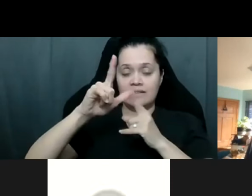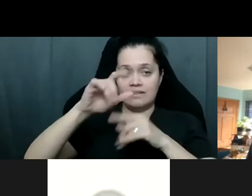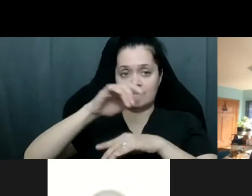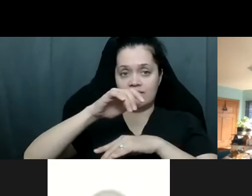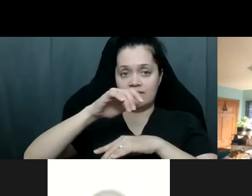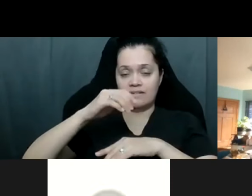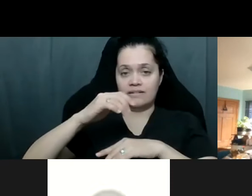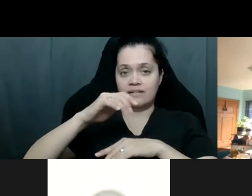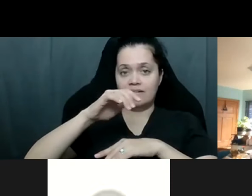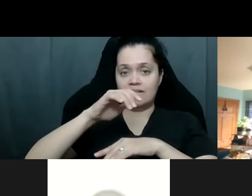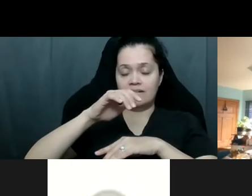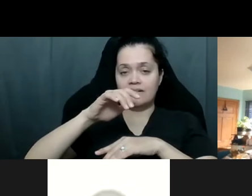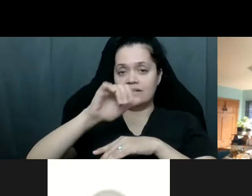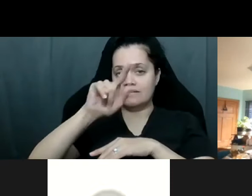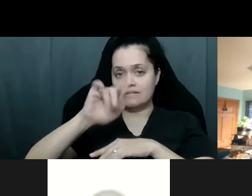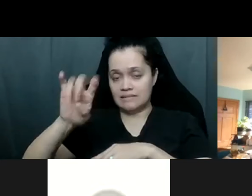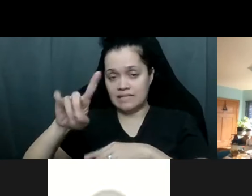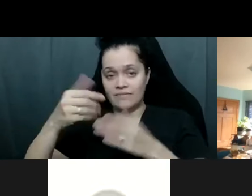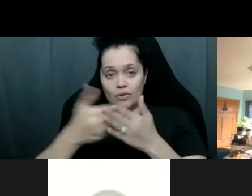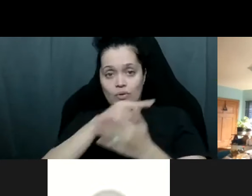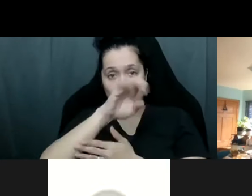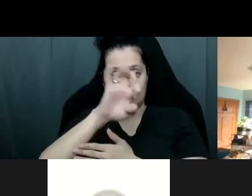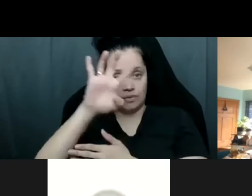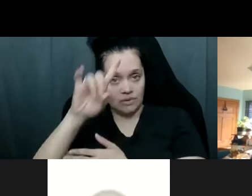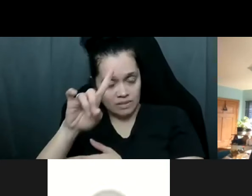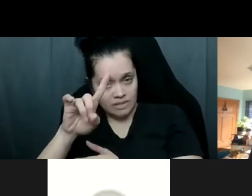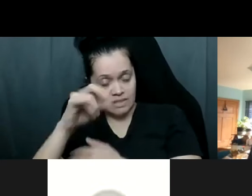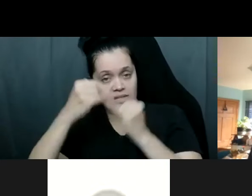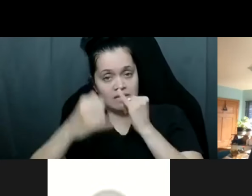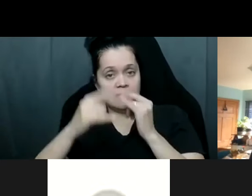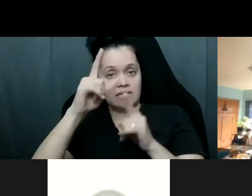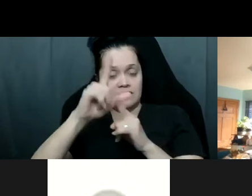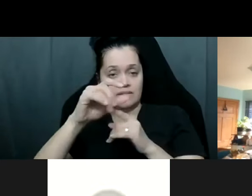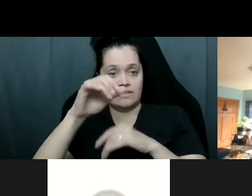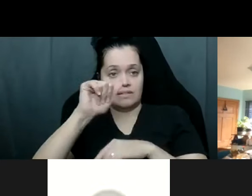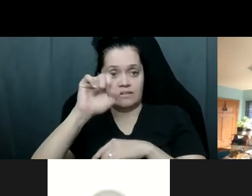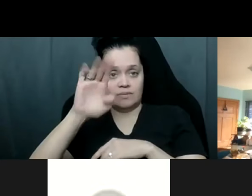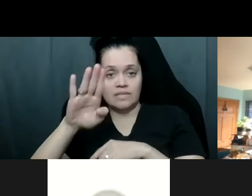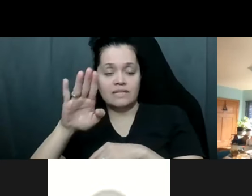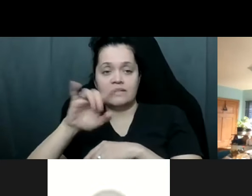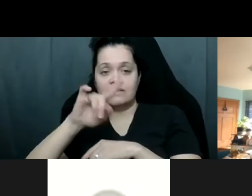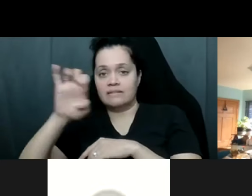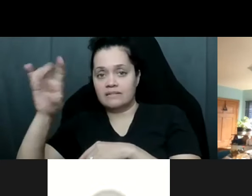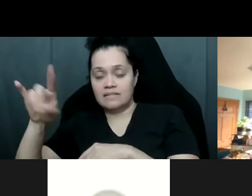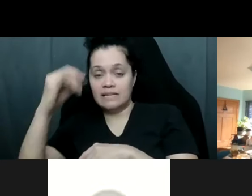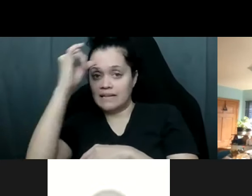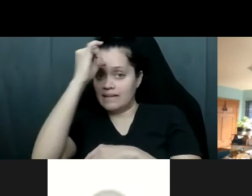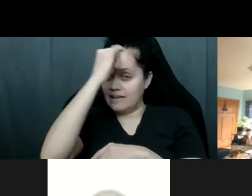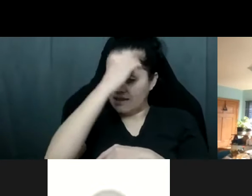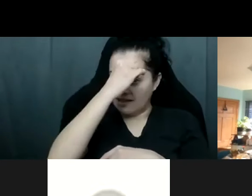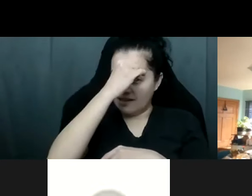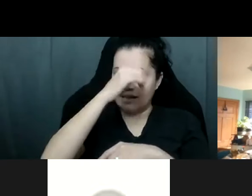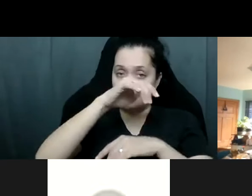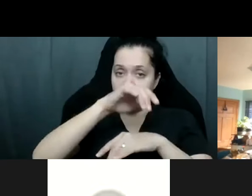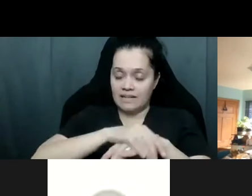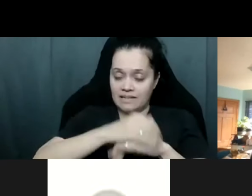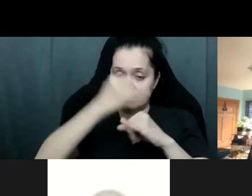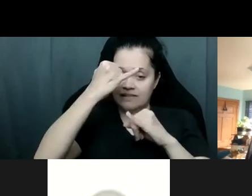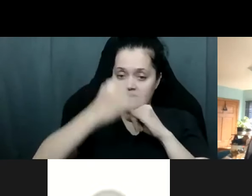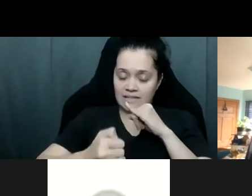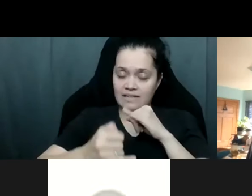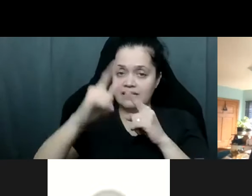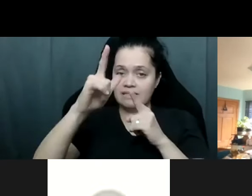Z. If you go to New Zealand, the last letter of the alphabet is Z. If you go to India and in English, the last letter of the alphabet